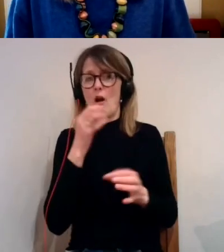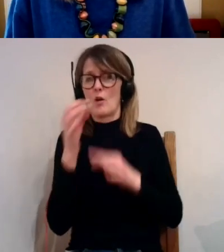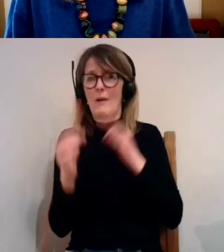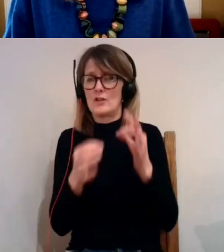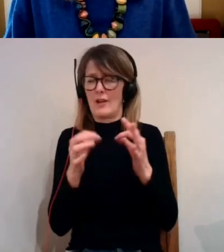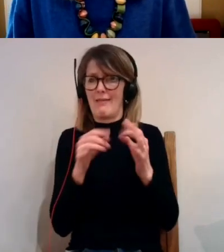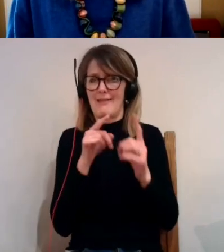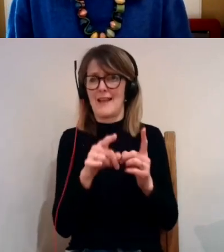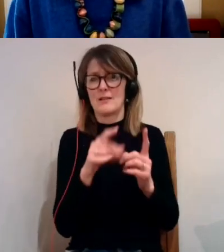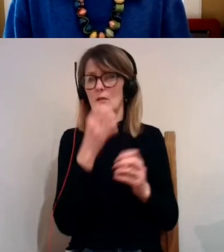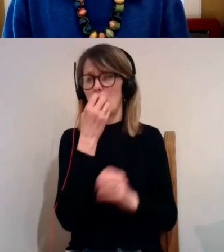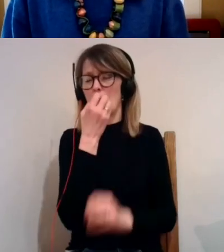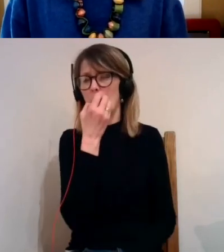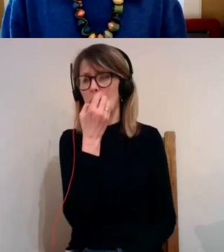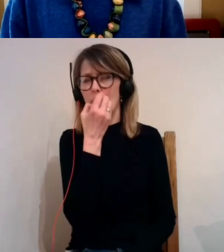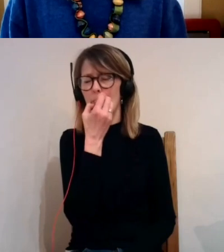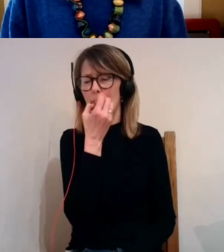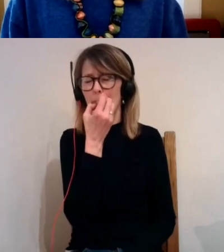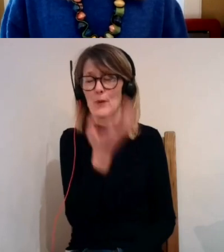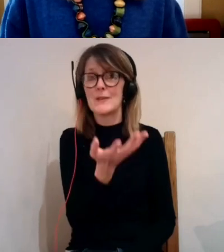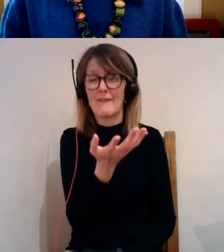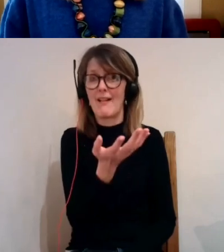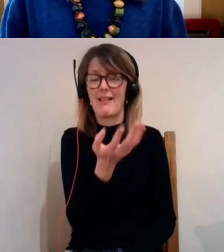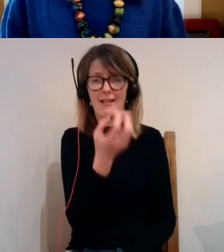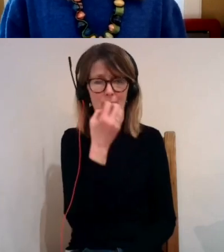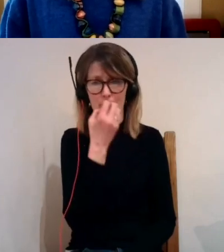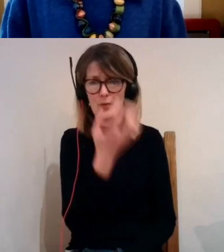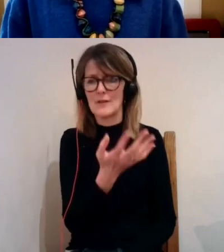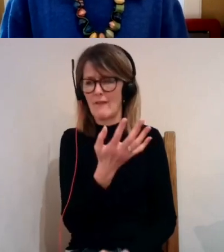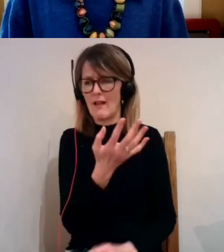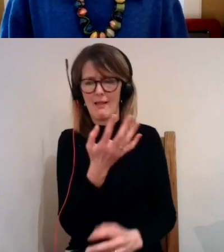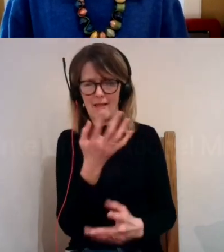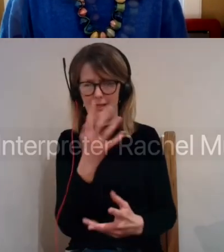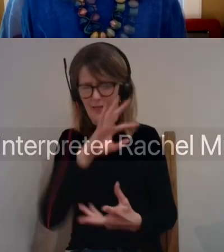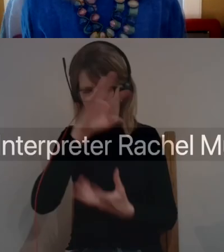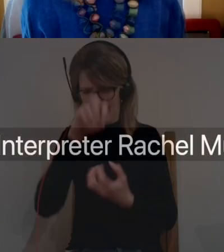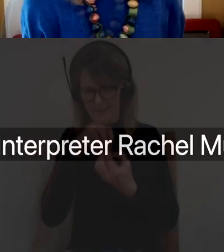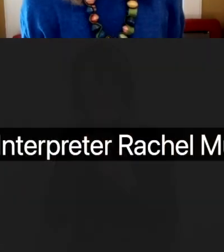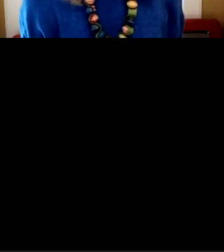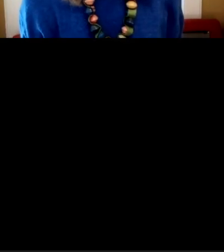beautiful reworking of what you just suggested.